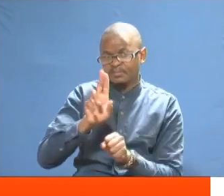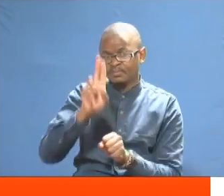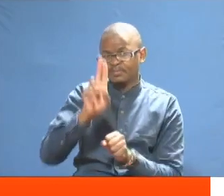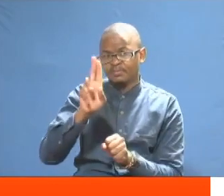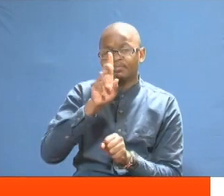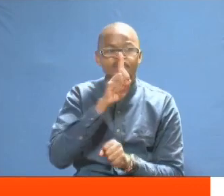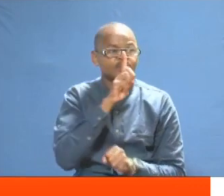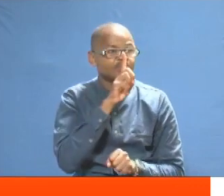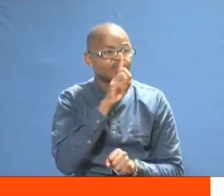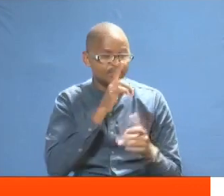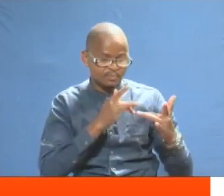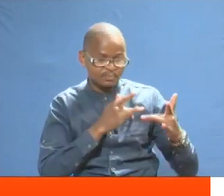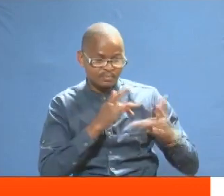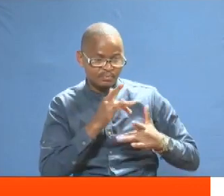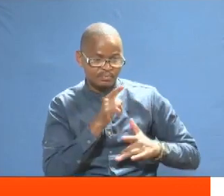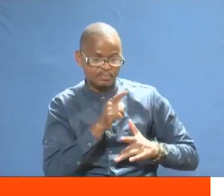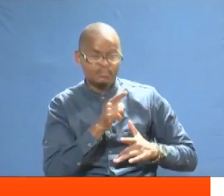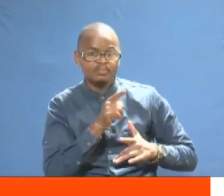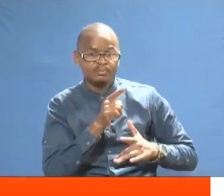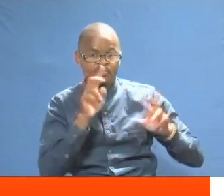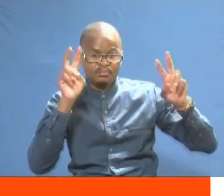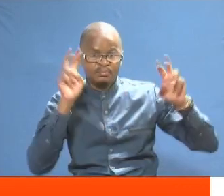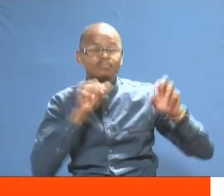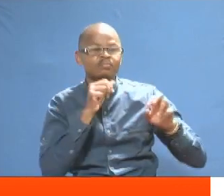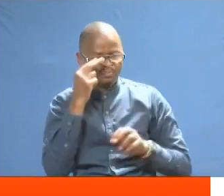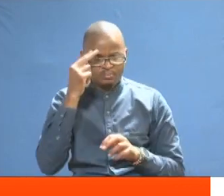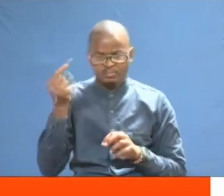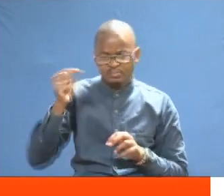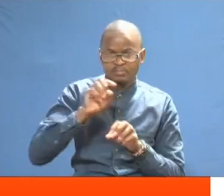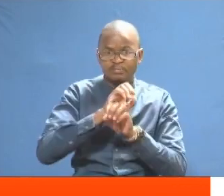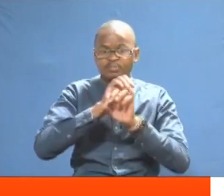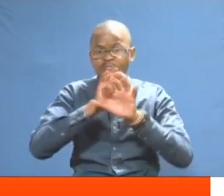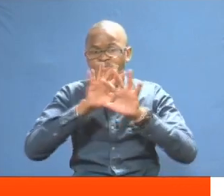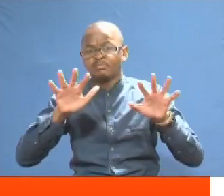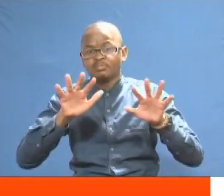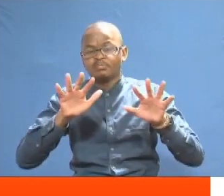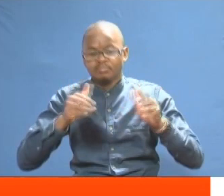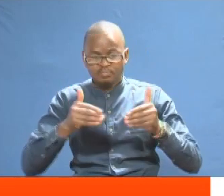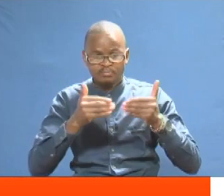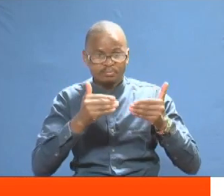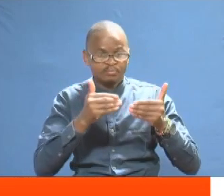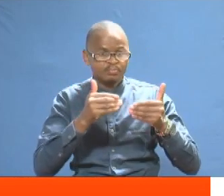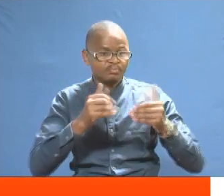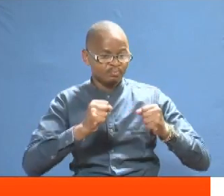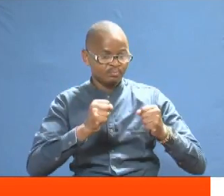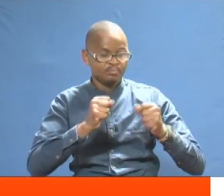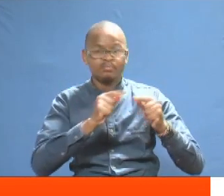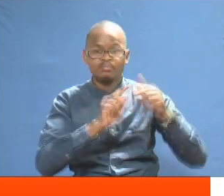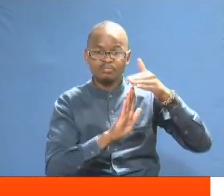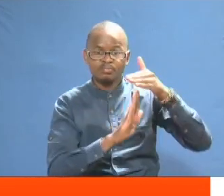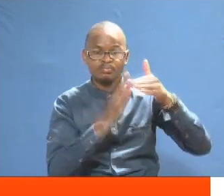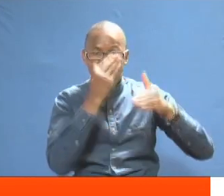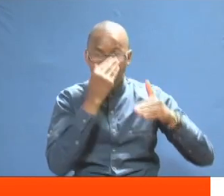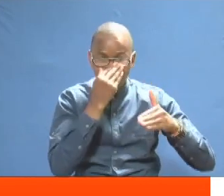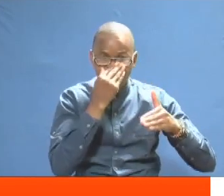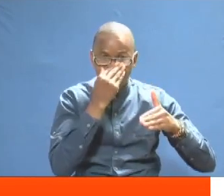remained silent concerning this particular issue? We have not seen him come out forth to give his stand concerning Deputy President